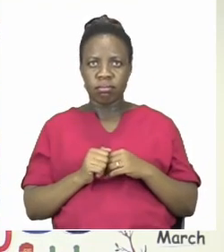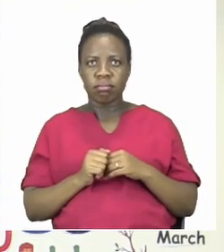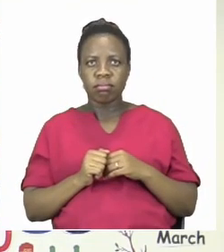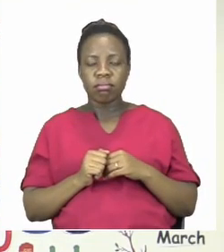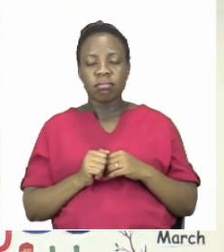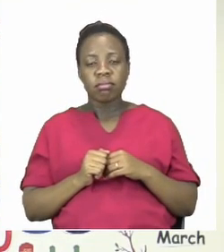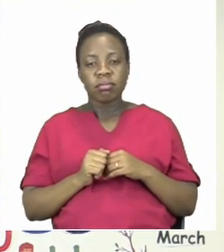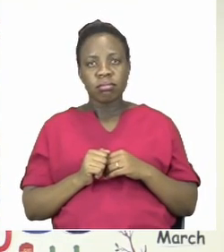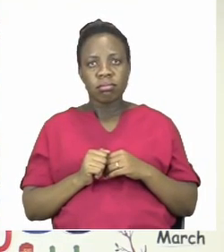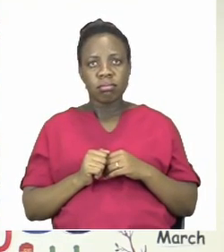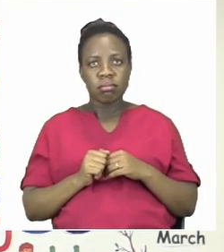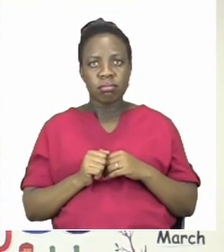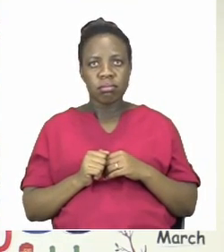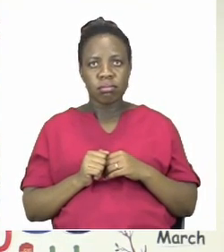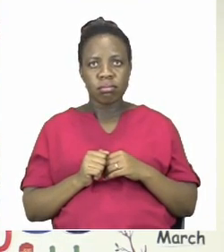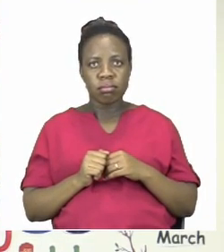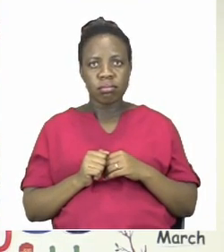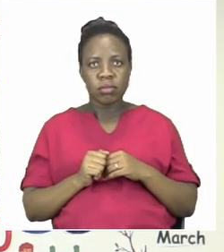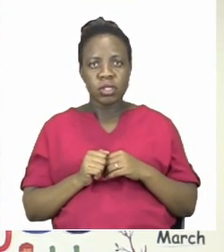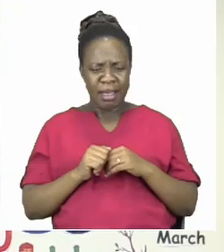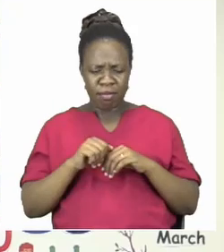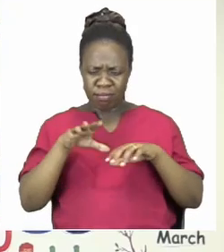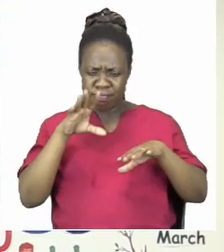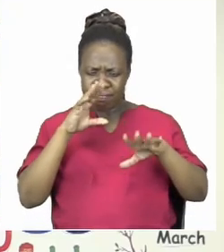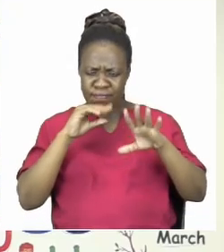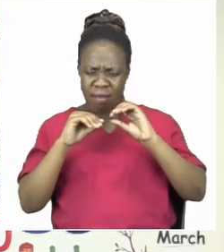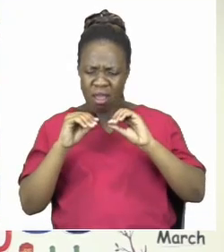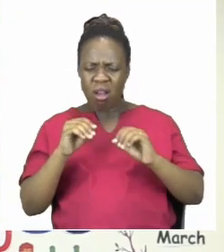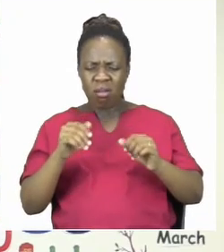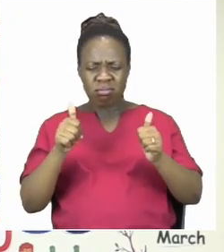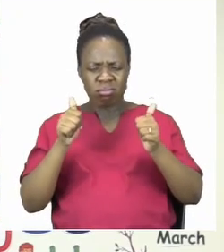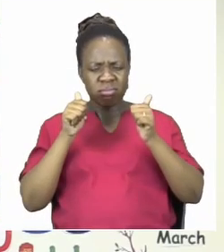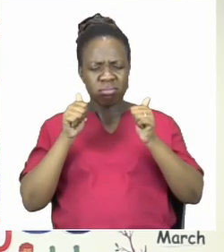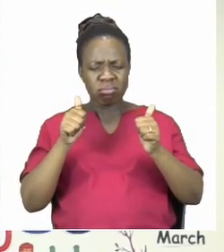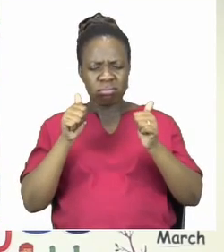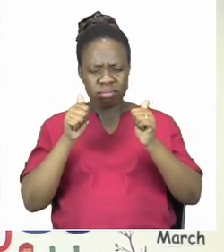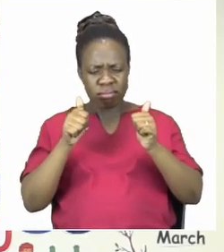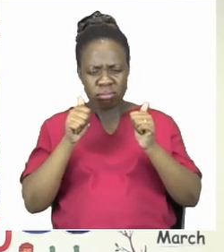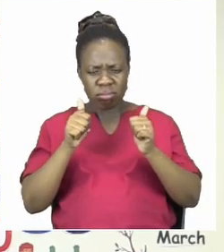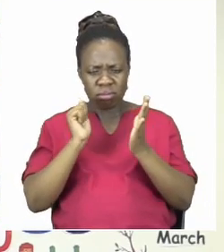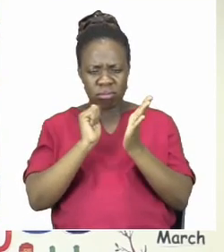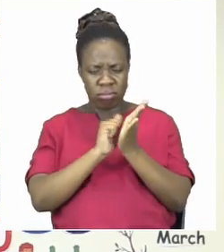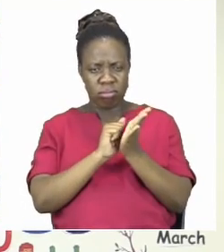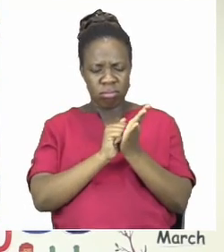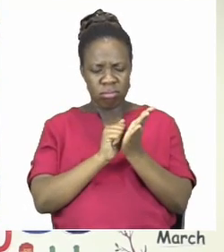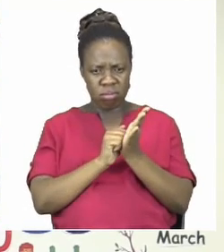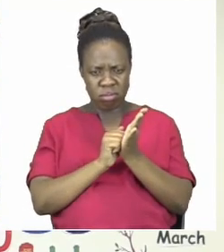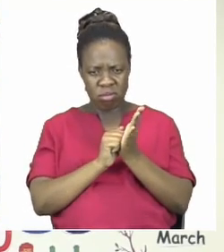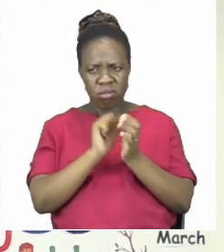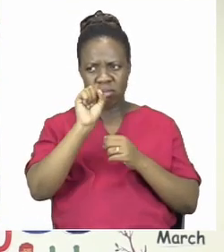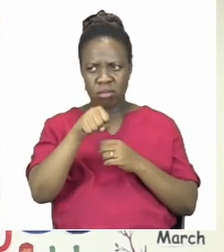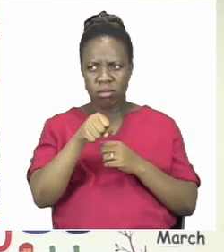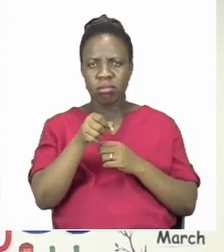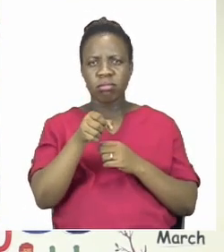that you can have an idea how to answer the rest of the questions and also explain to us how you will get from one